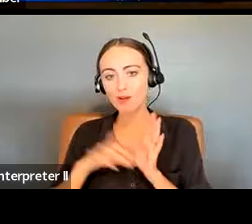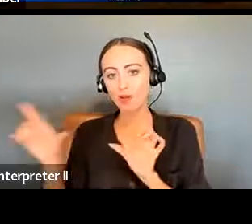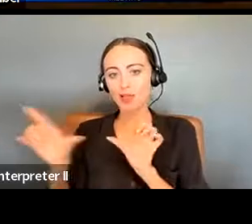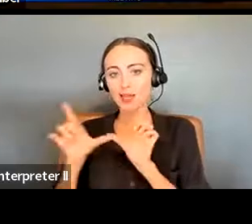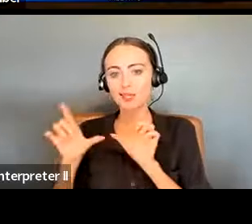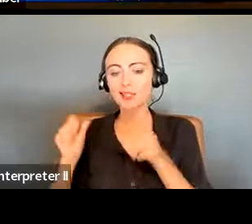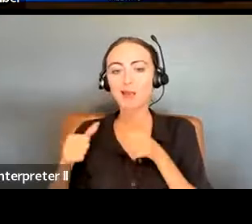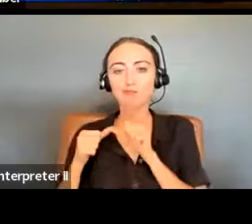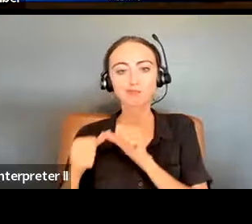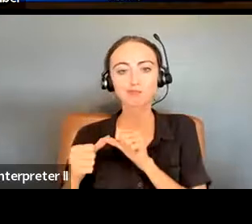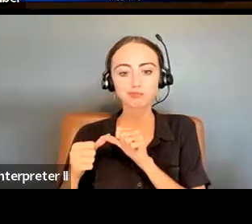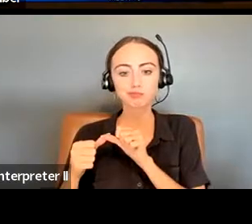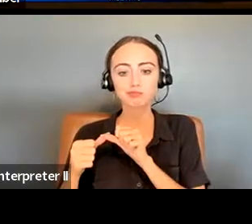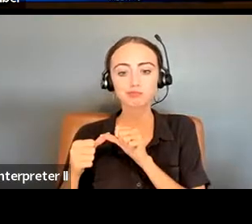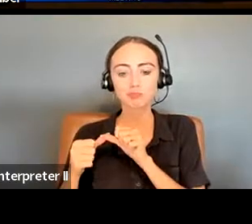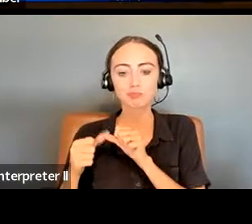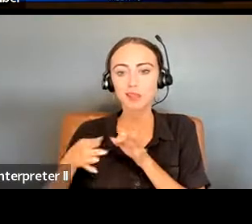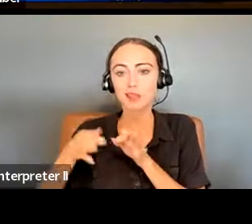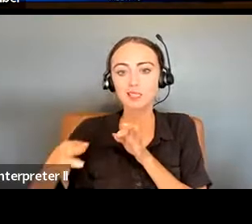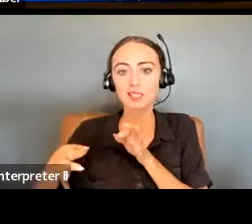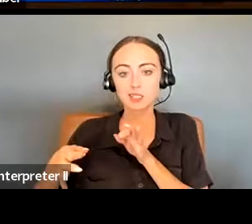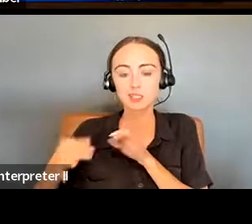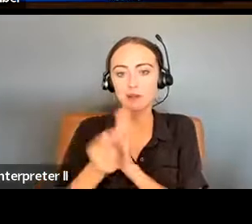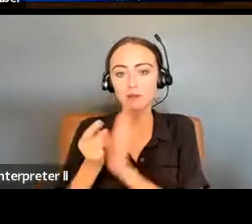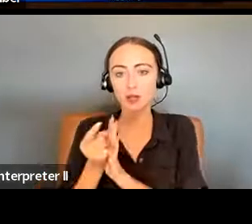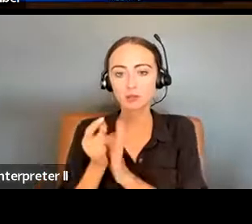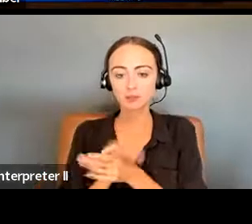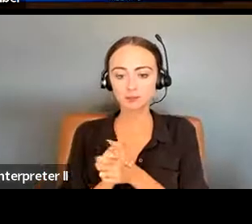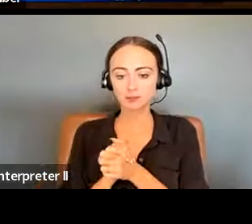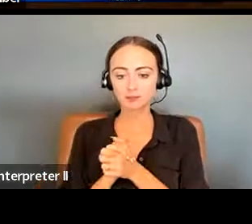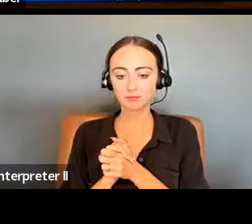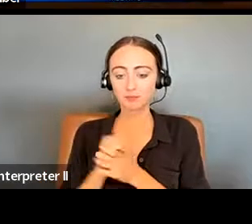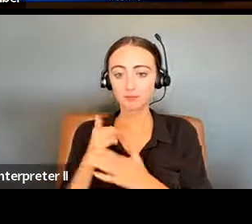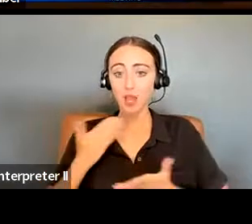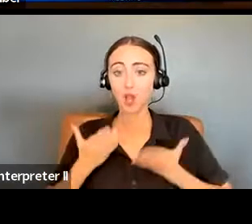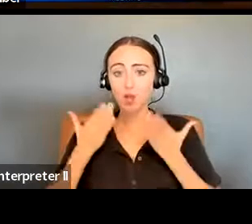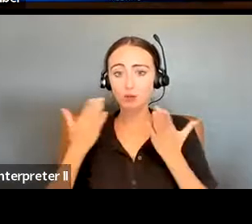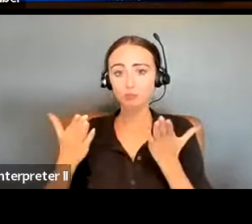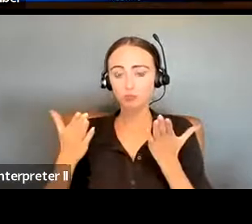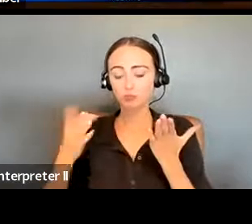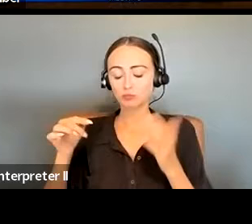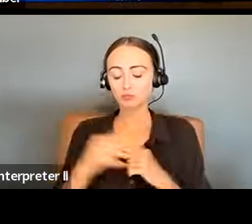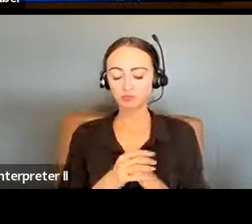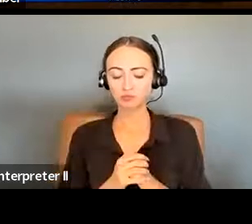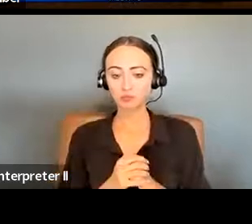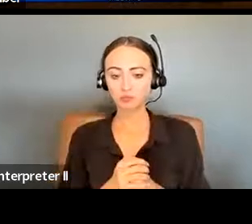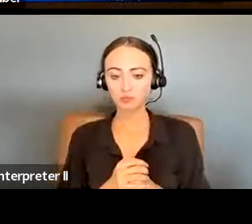licensees can avail themselves of the extended hours. I'll move the underlying measure.